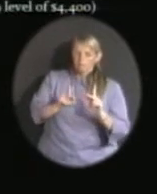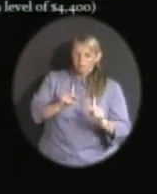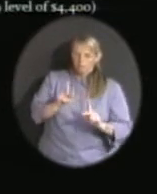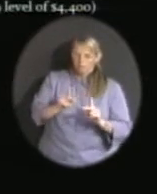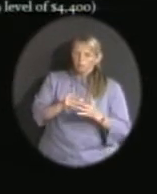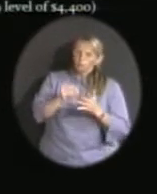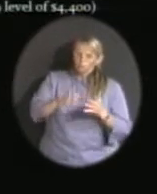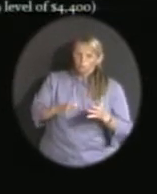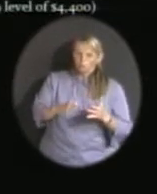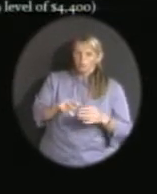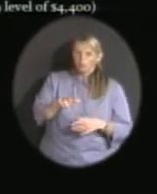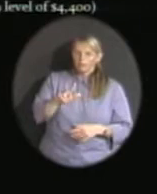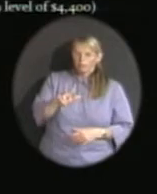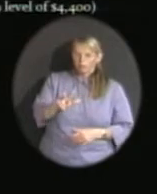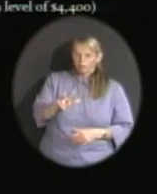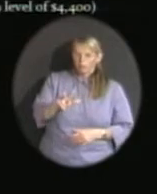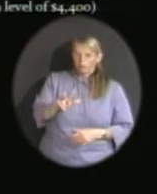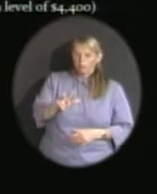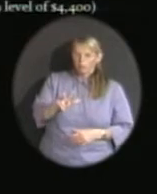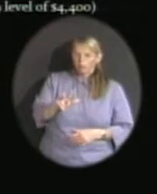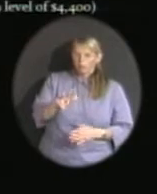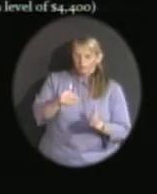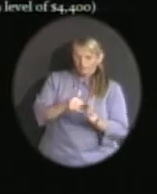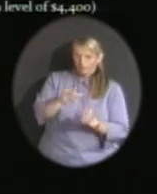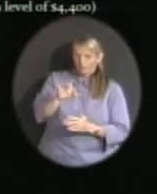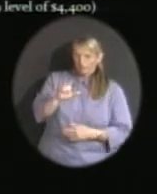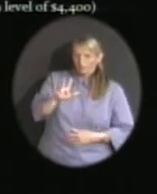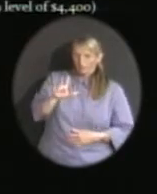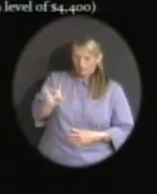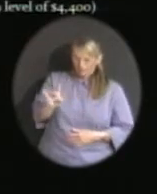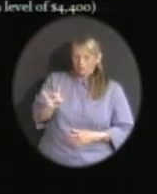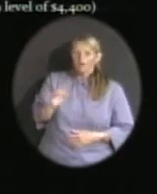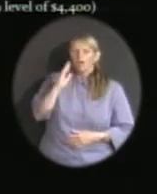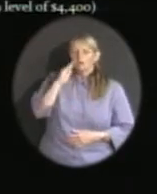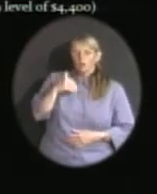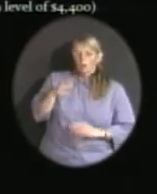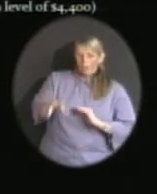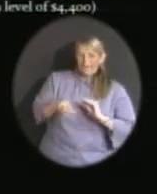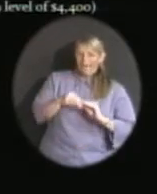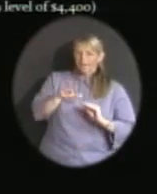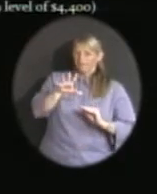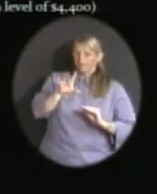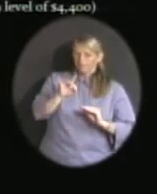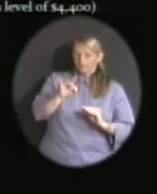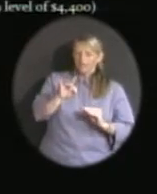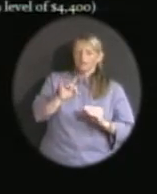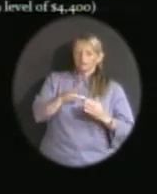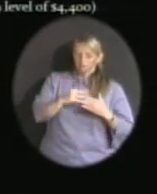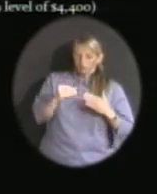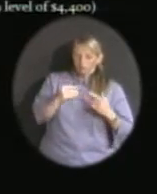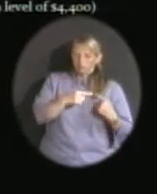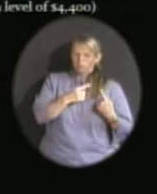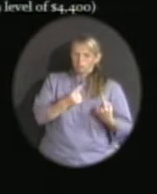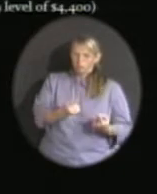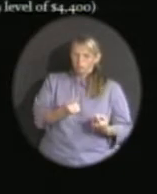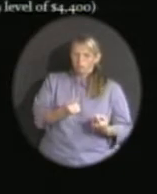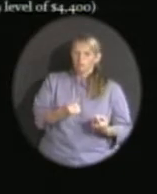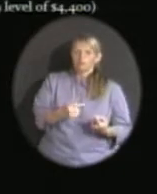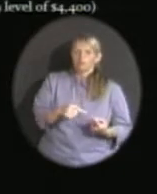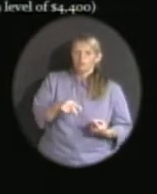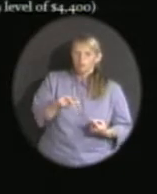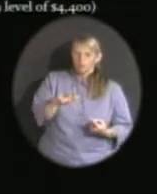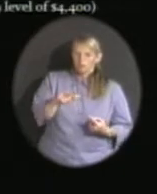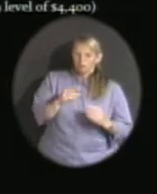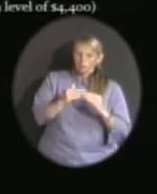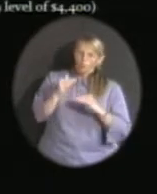up $58. As you know, the legislature had added $58 over our $37.80 of last year. However, that's